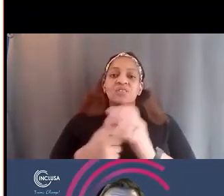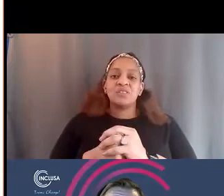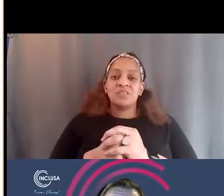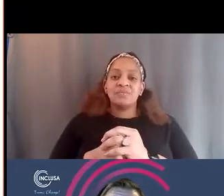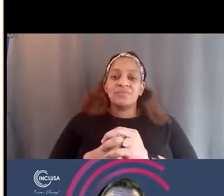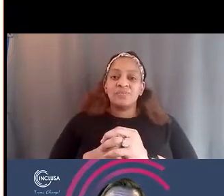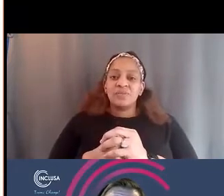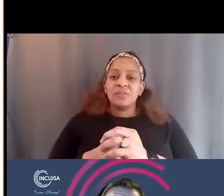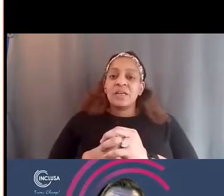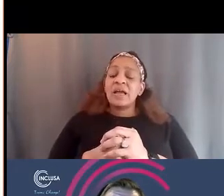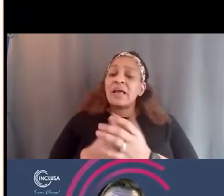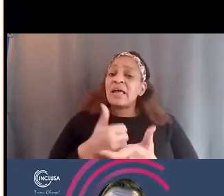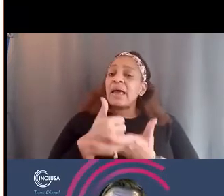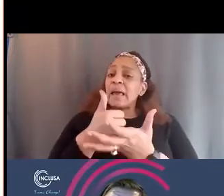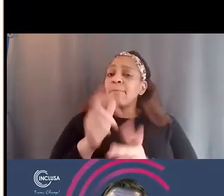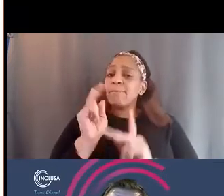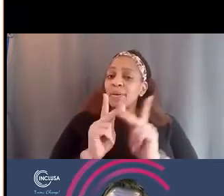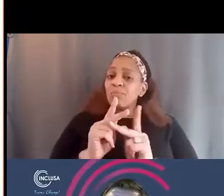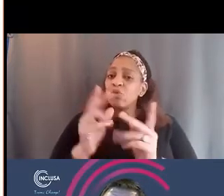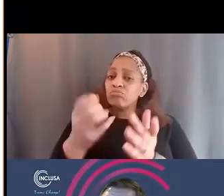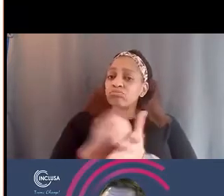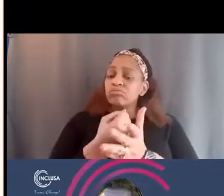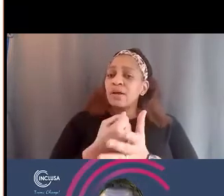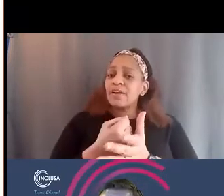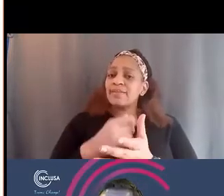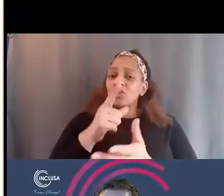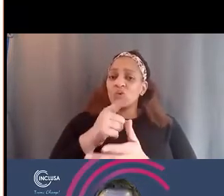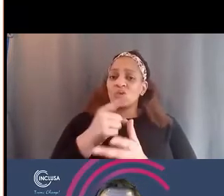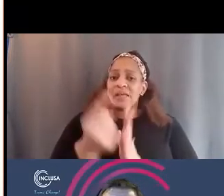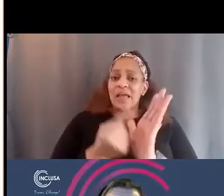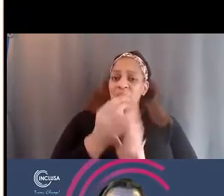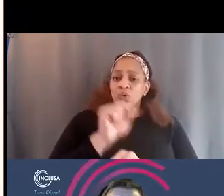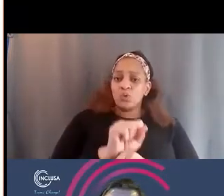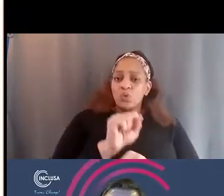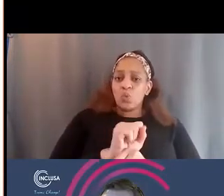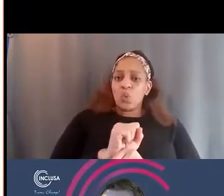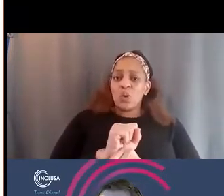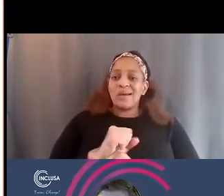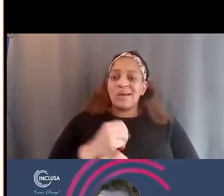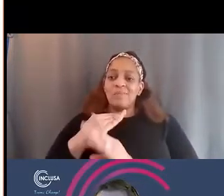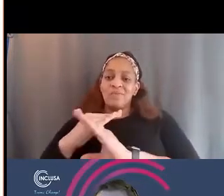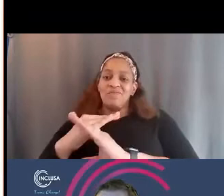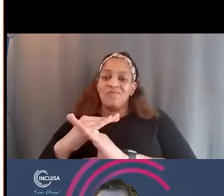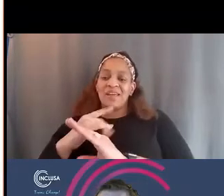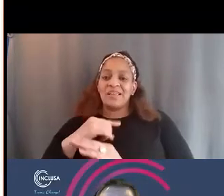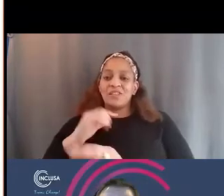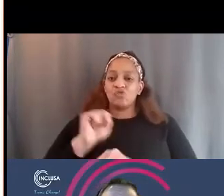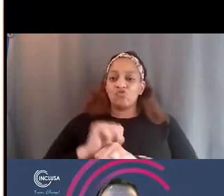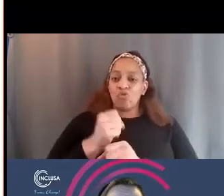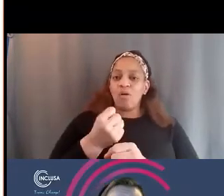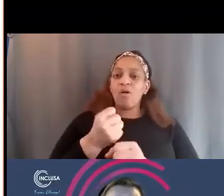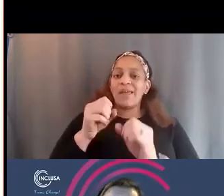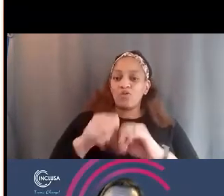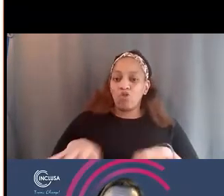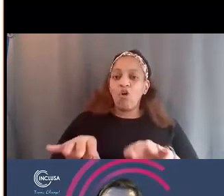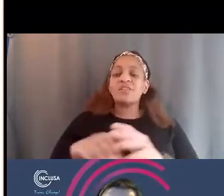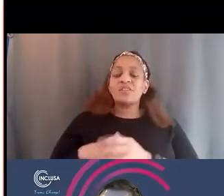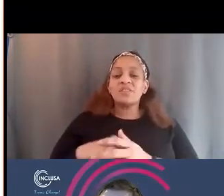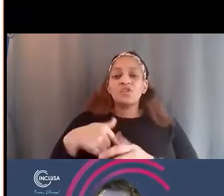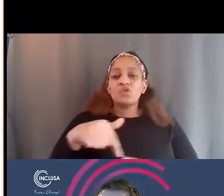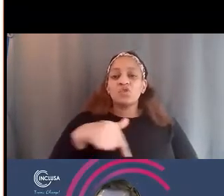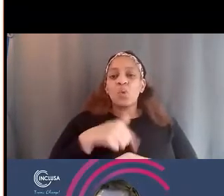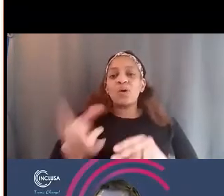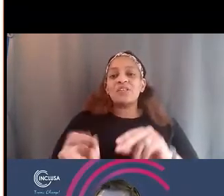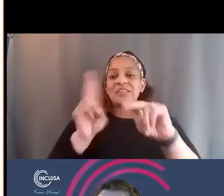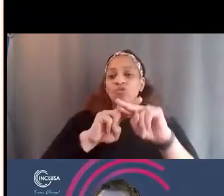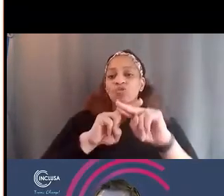and helping people maximize the hours worked and preventing job loss. So really want to maintain that work while increasing the amount